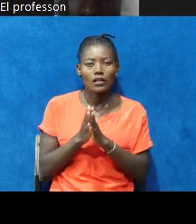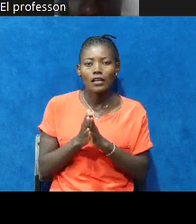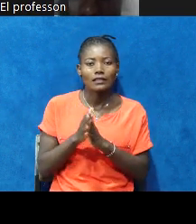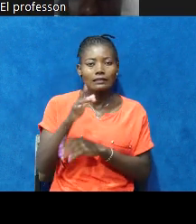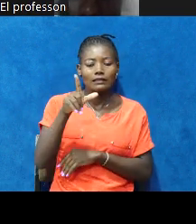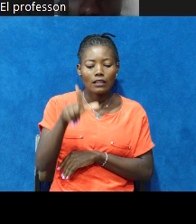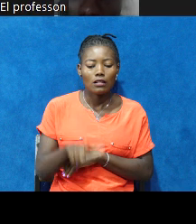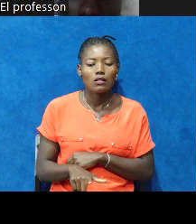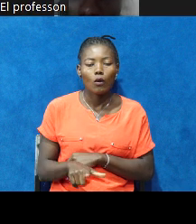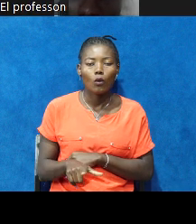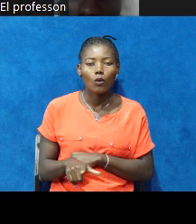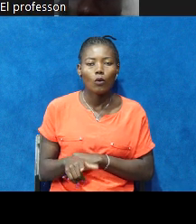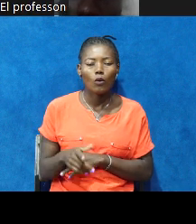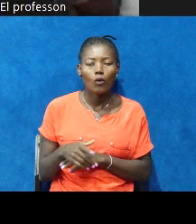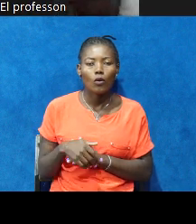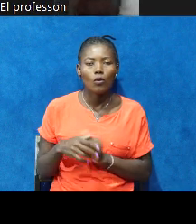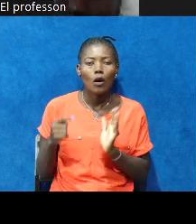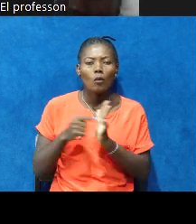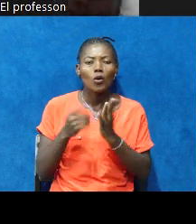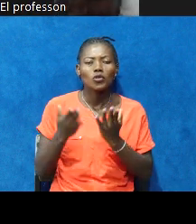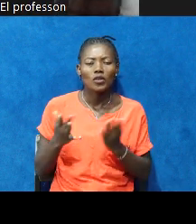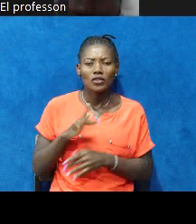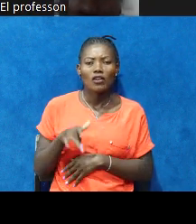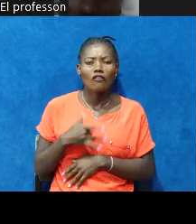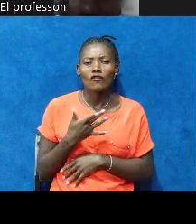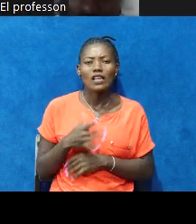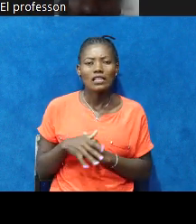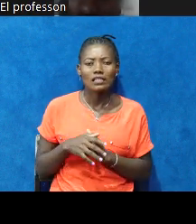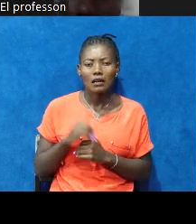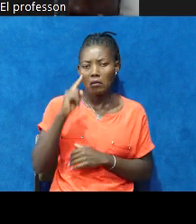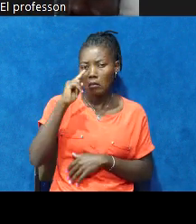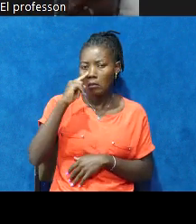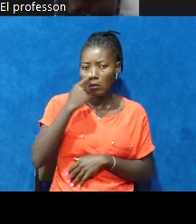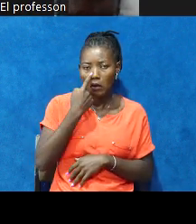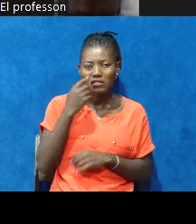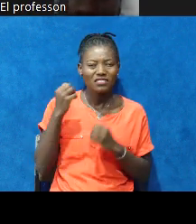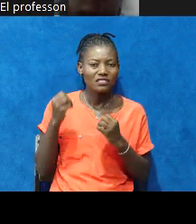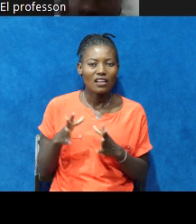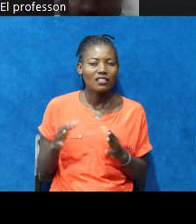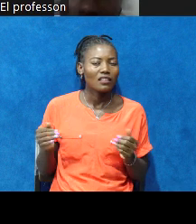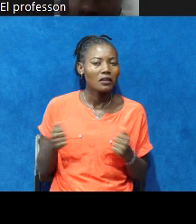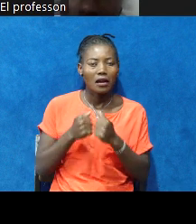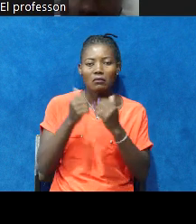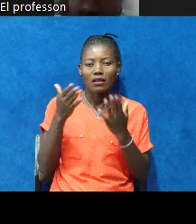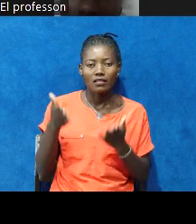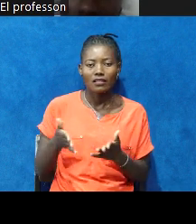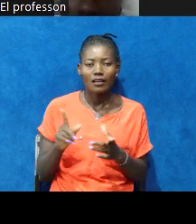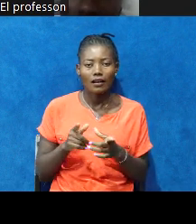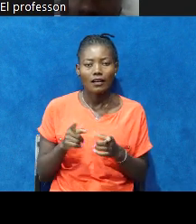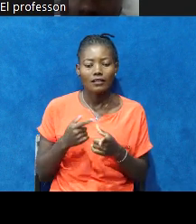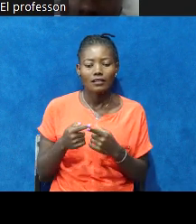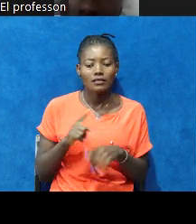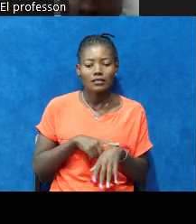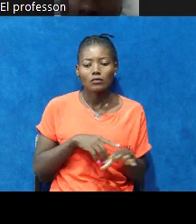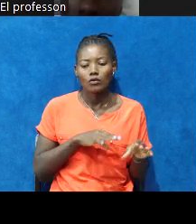low to the point that you're feeling, for lack of a better word, bored. So there's nothing really that happens there. And